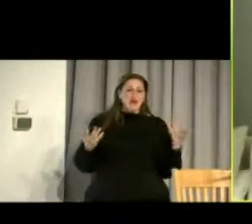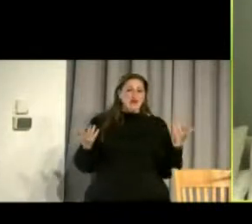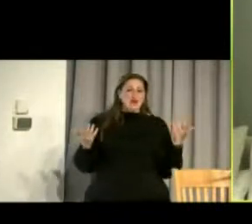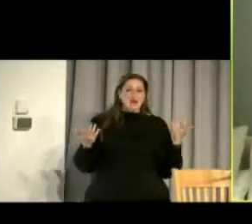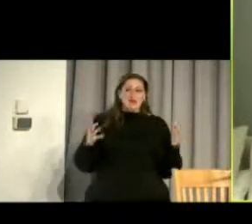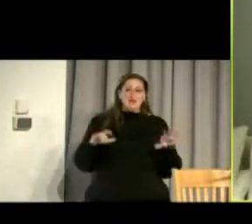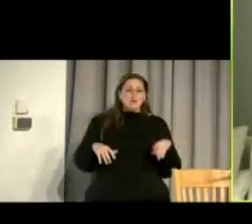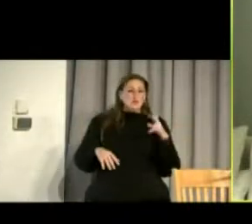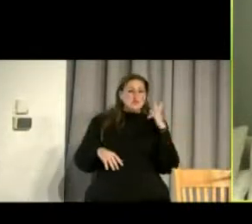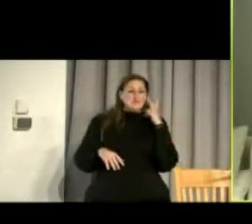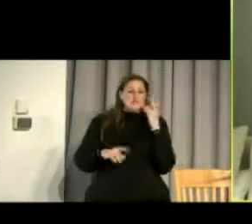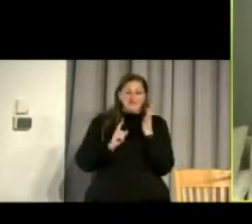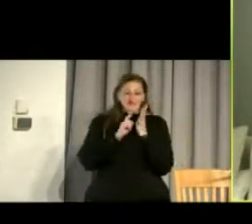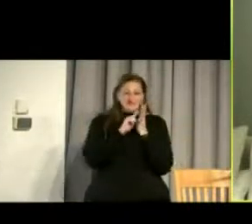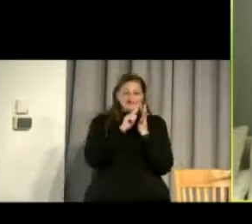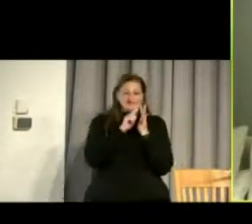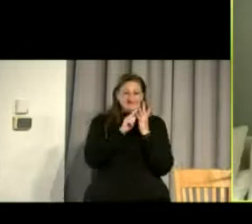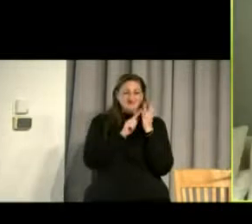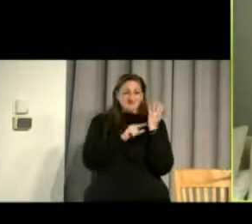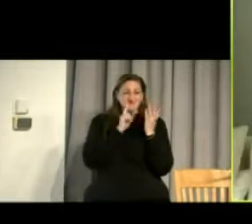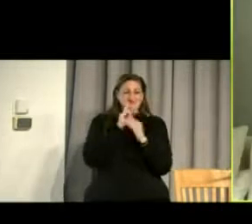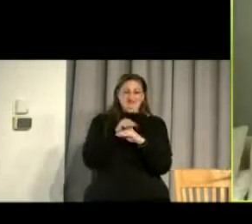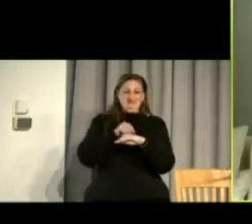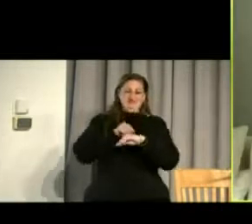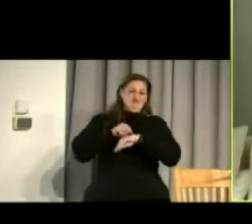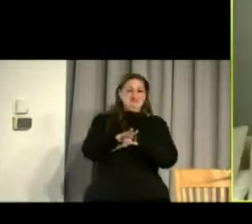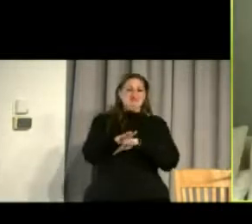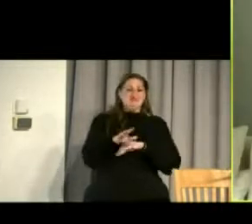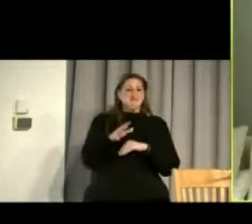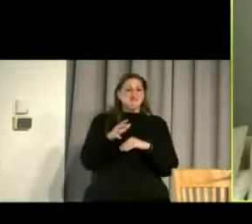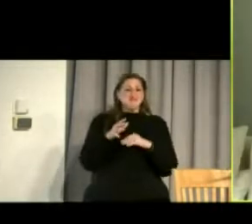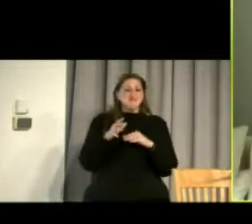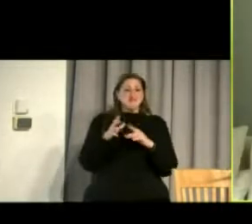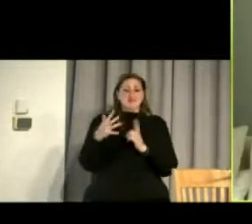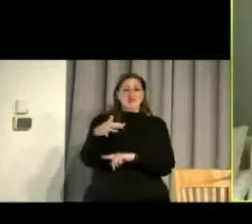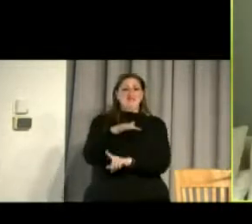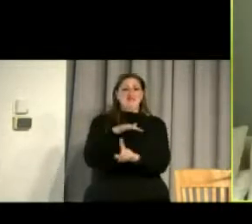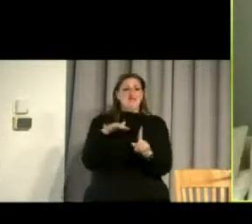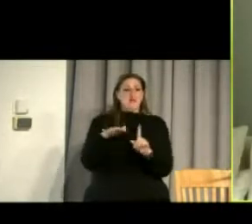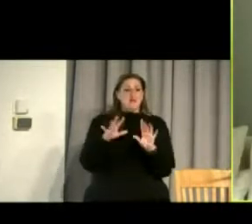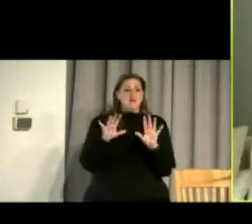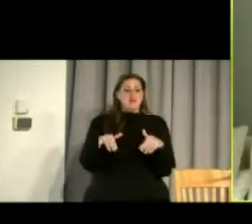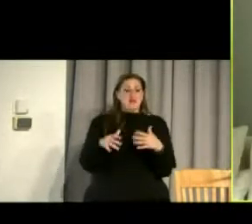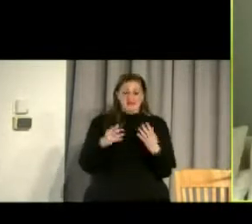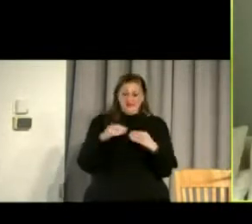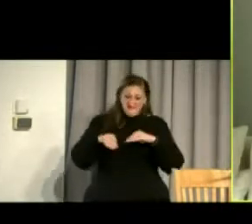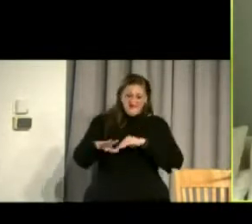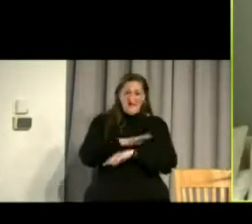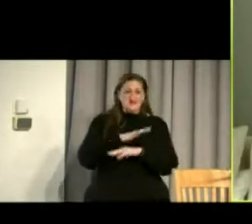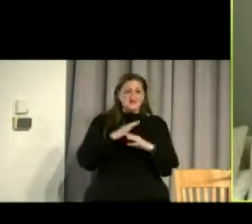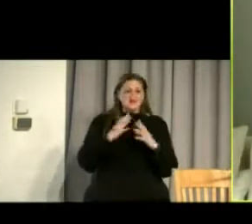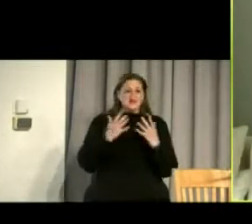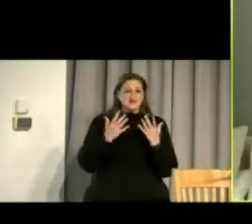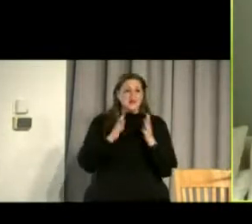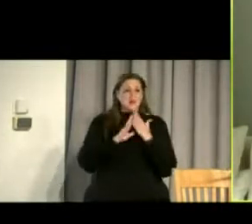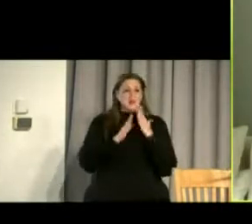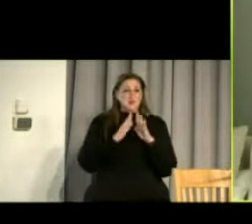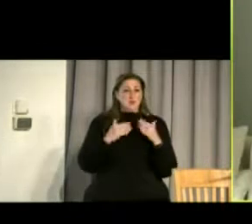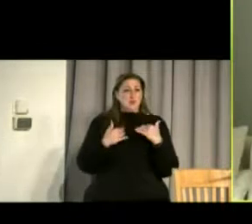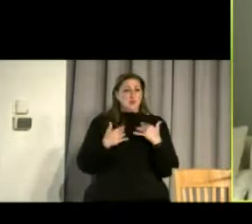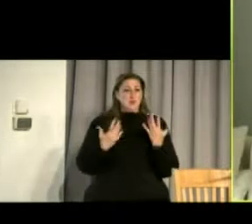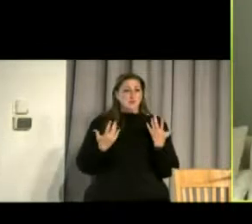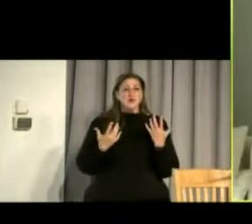to see all of these things, we are definitely impacted environmentally. And so, you know, we have to see